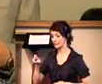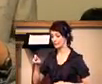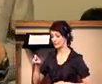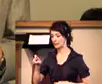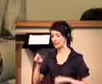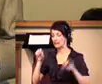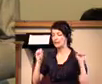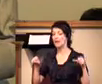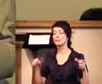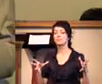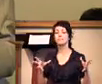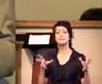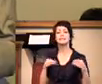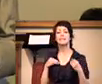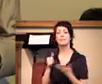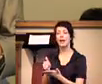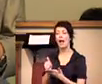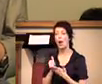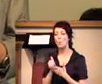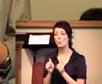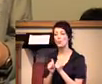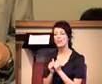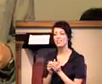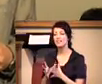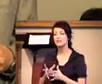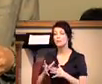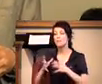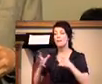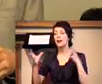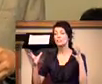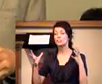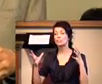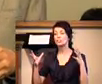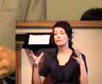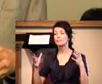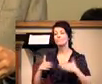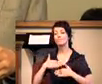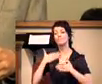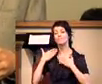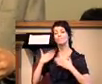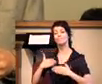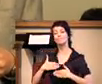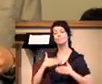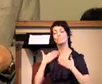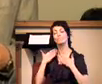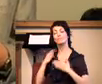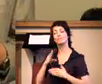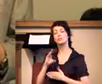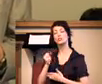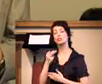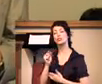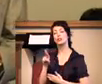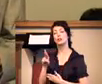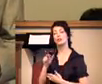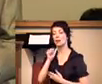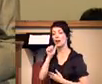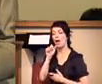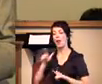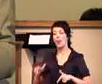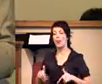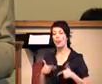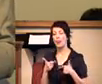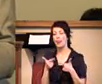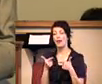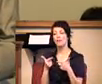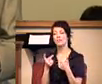we're able to accept help with as much cheer as we want to give it. That we would not live independently,